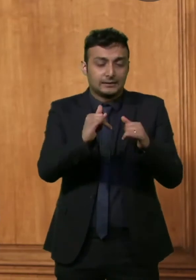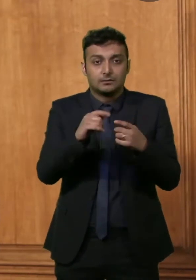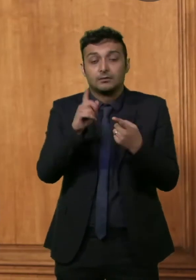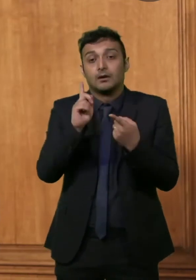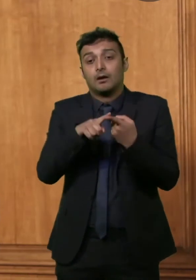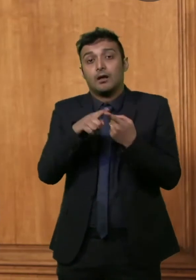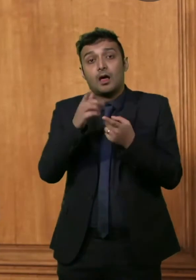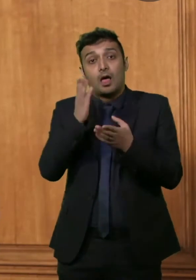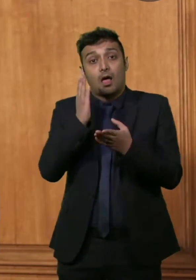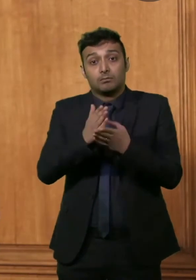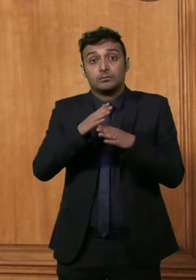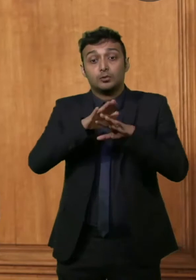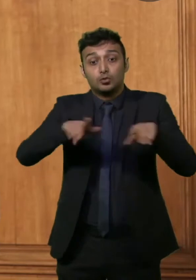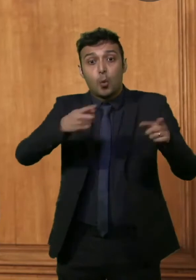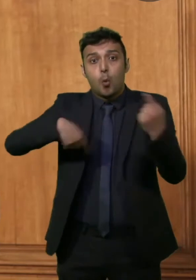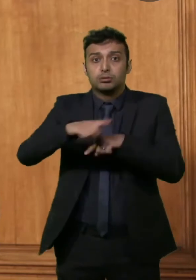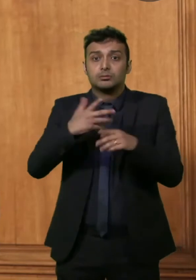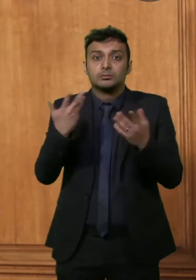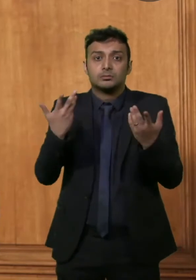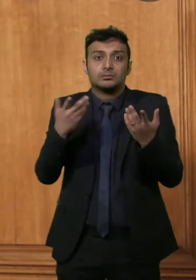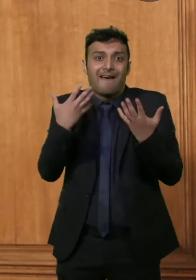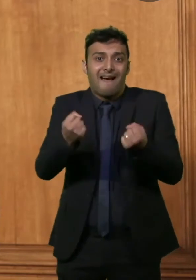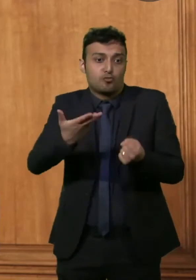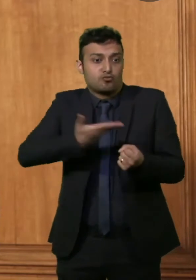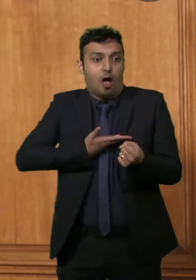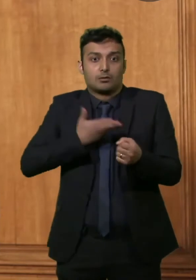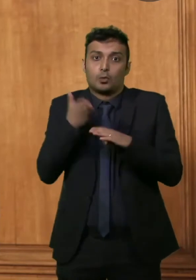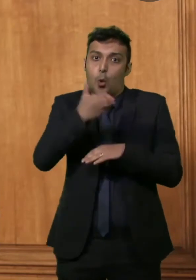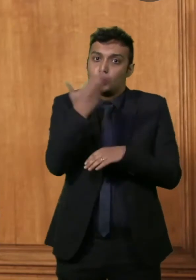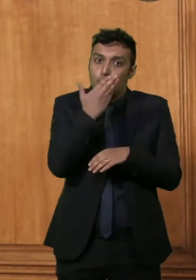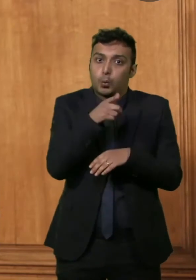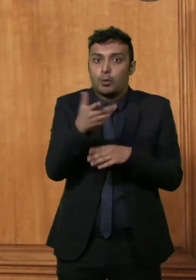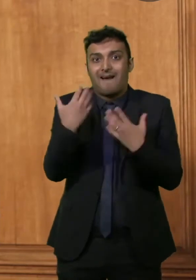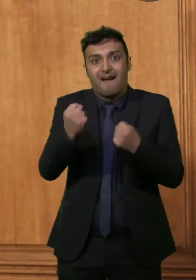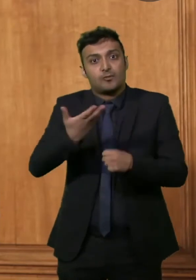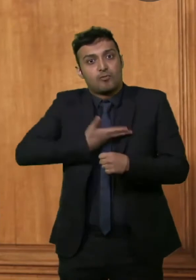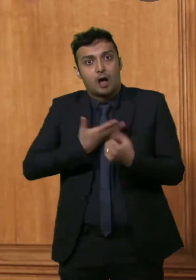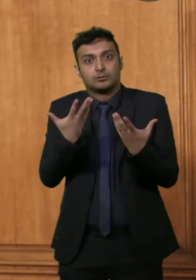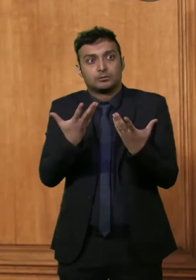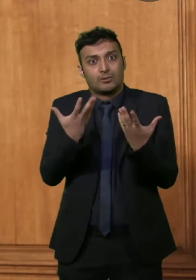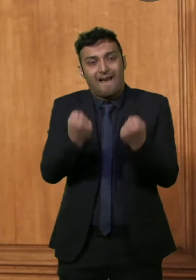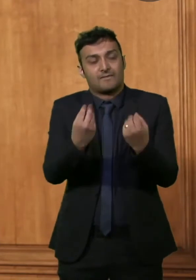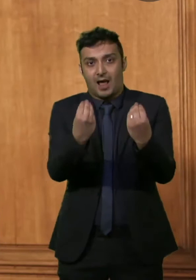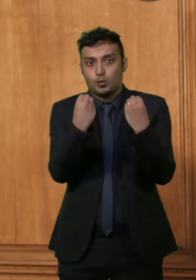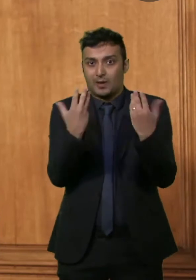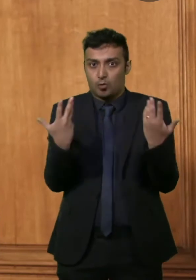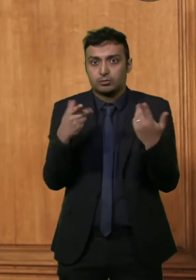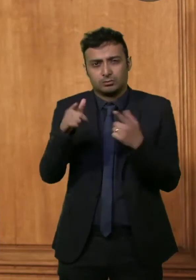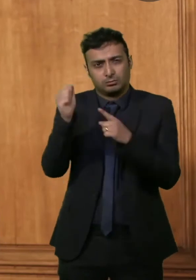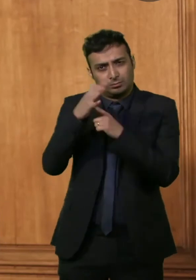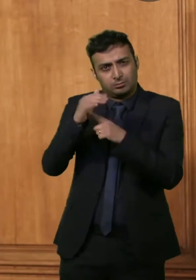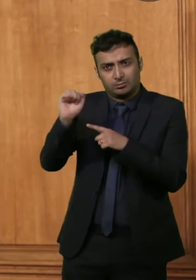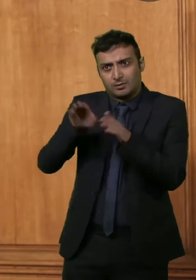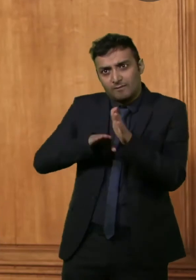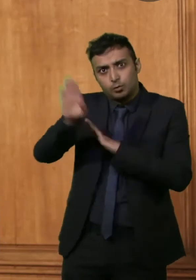school. It's their right to have an education, and it's important for their long-term health and actually their future family's health. So that, I think, is the first